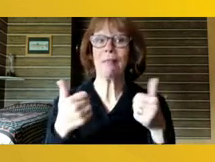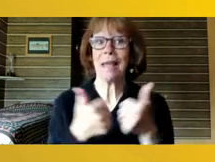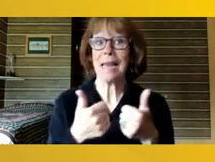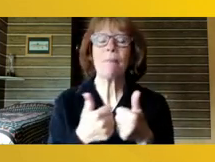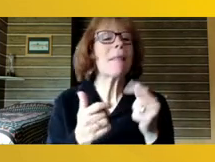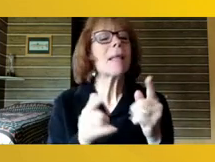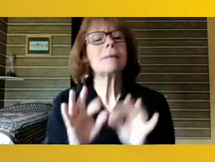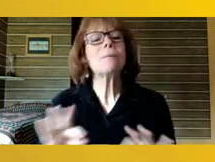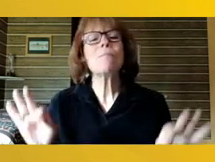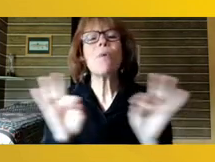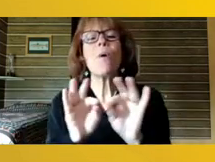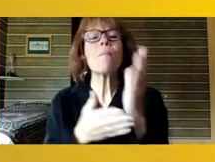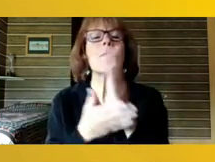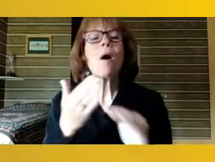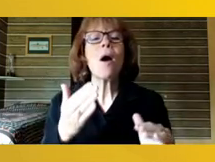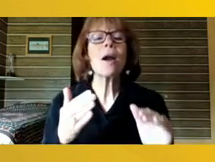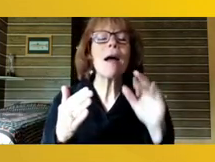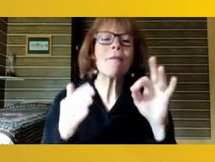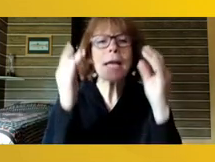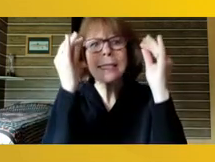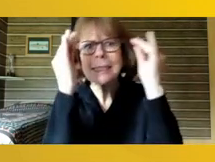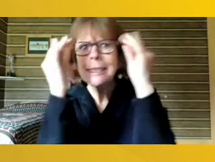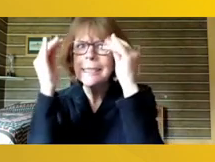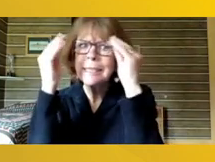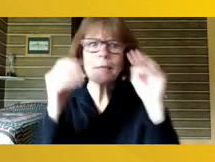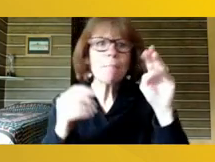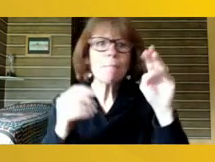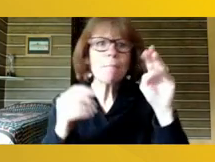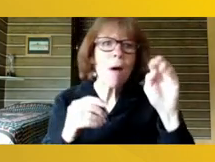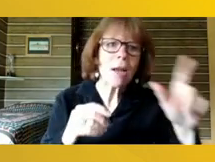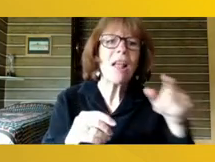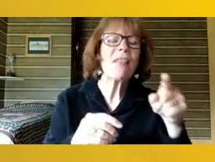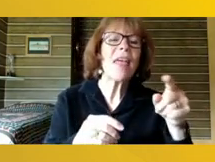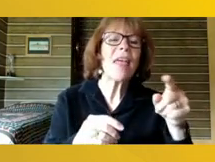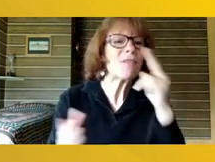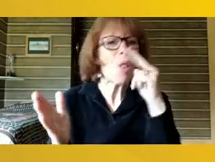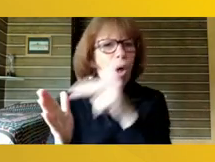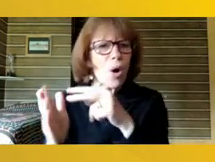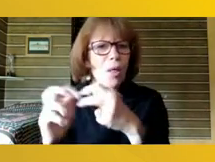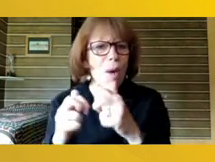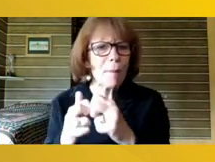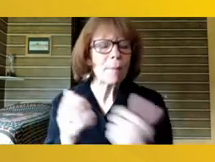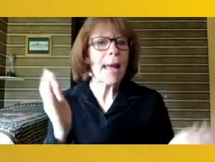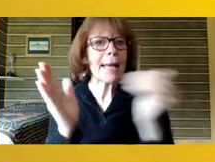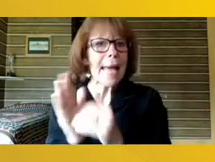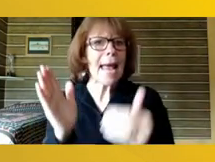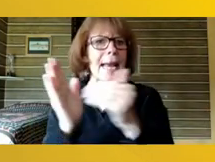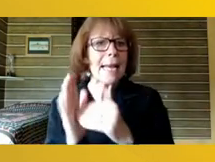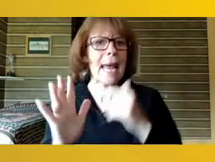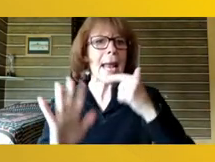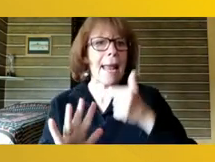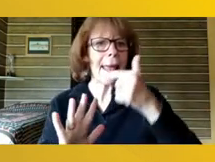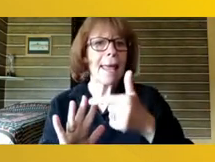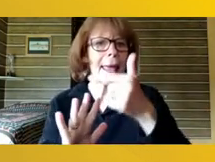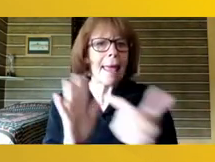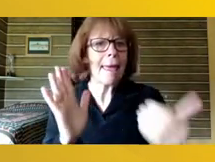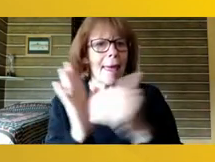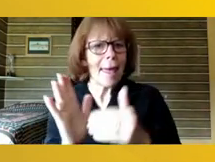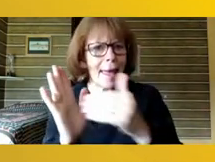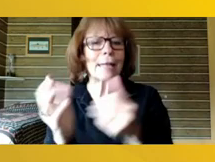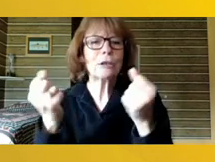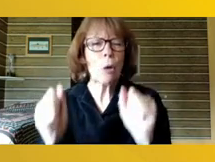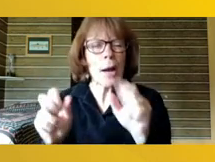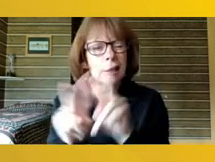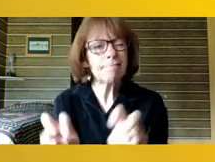model, that students continually revisit the problem that they're working to understand and solve. So now when students revisit